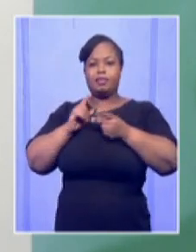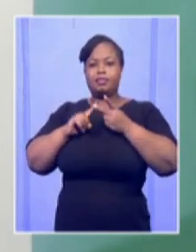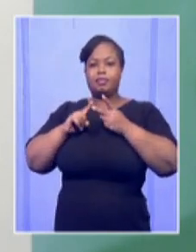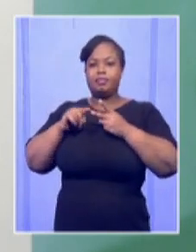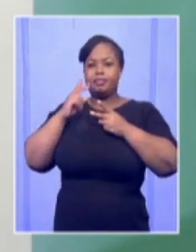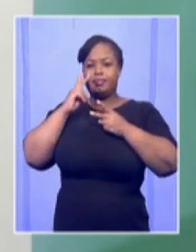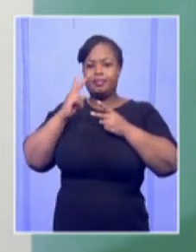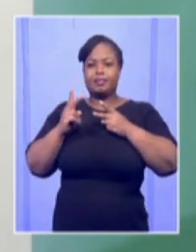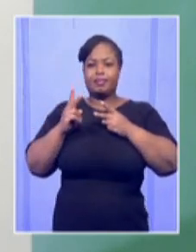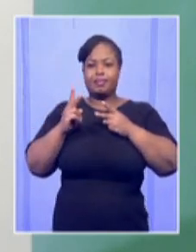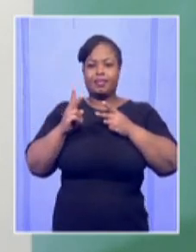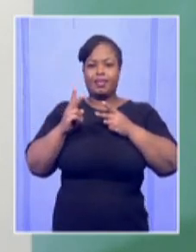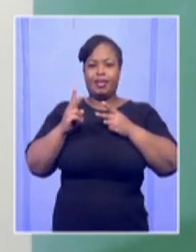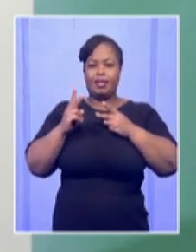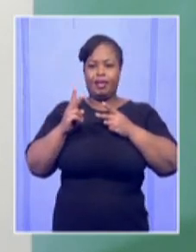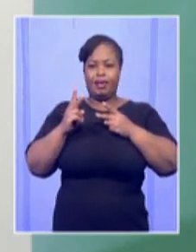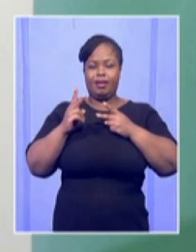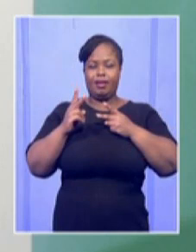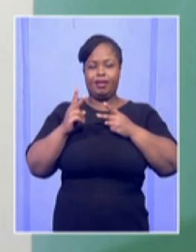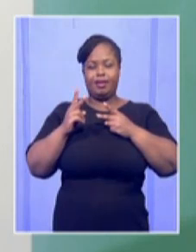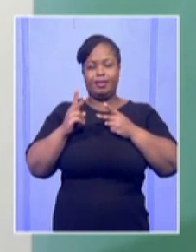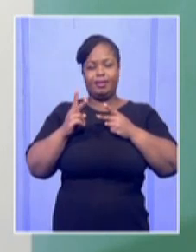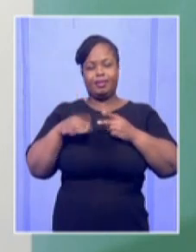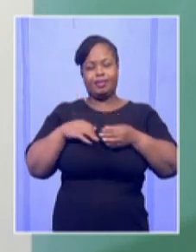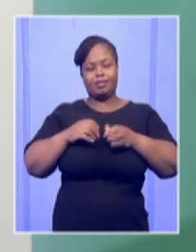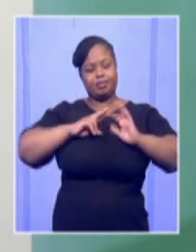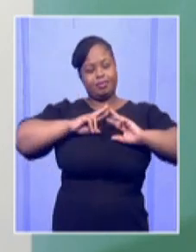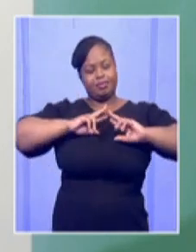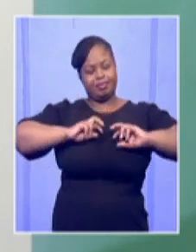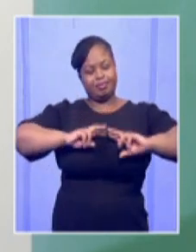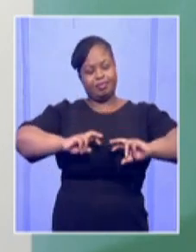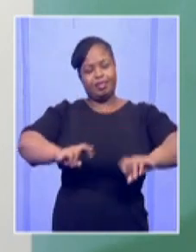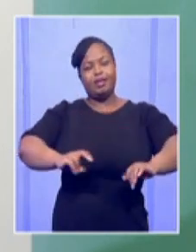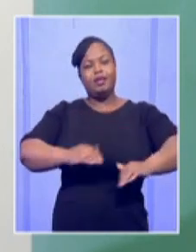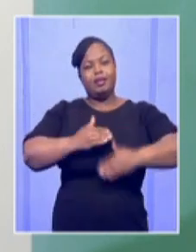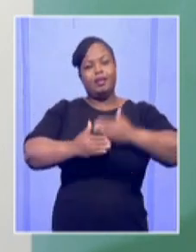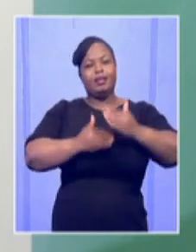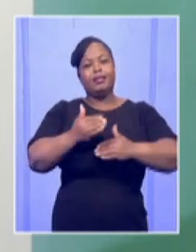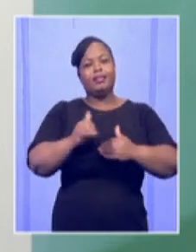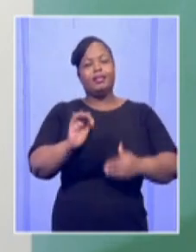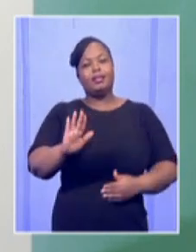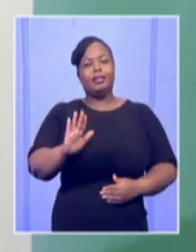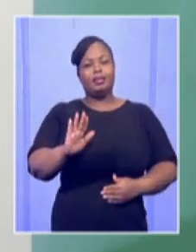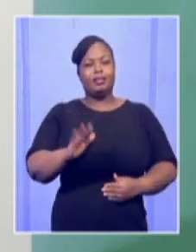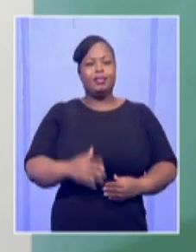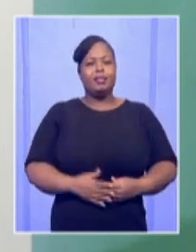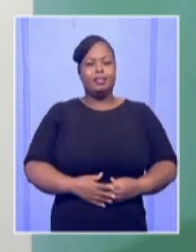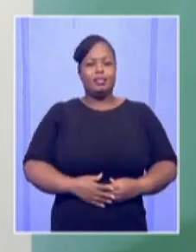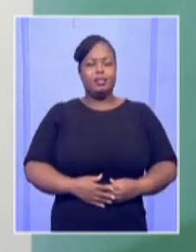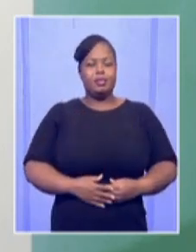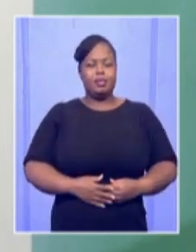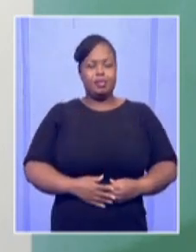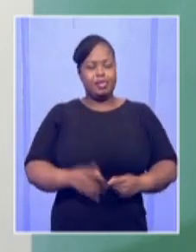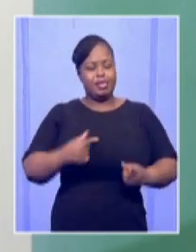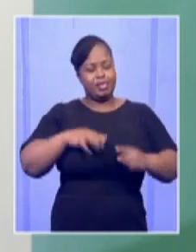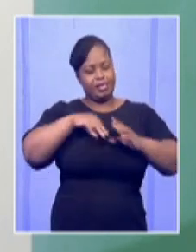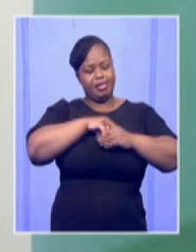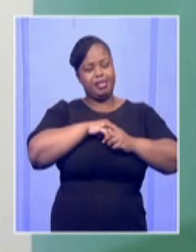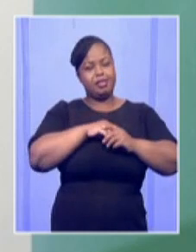insights drawn from this work throughout the research process that has actually informed and fed into policy